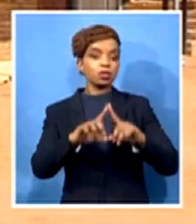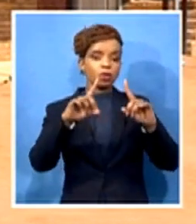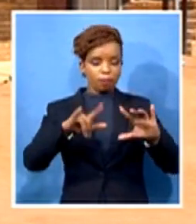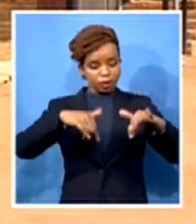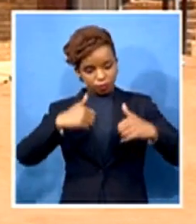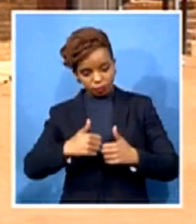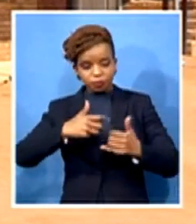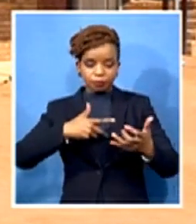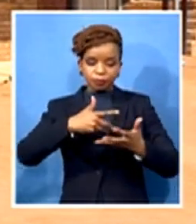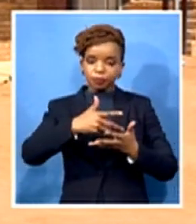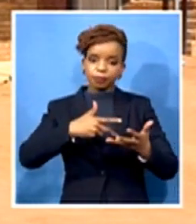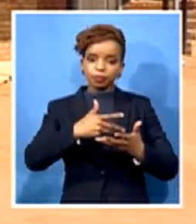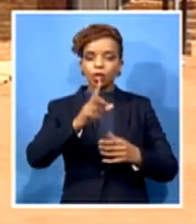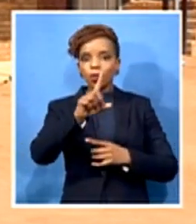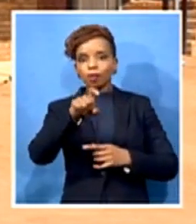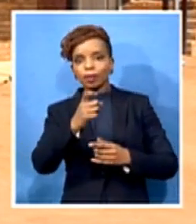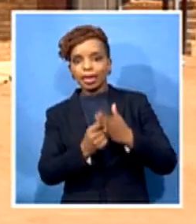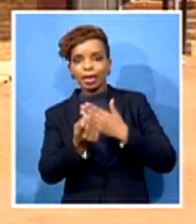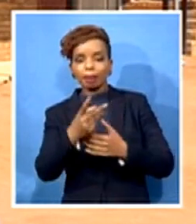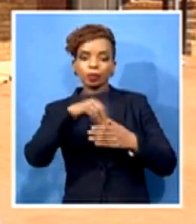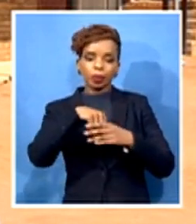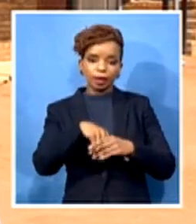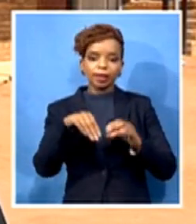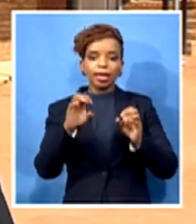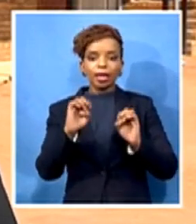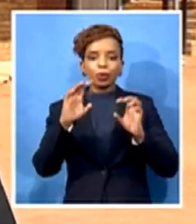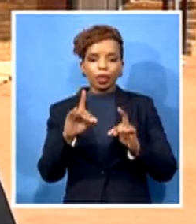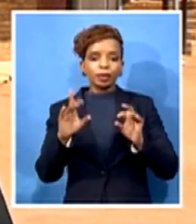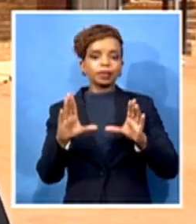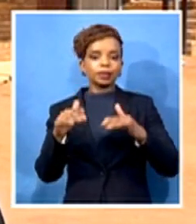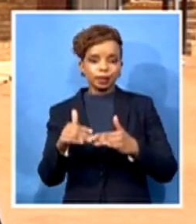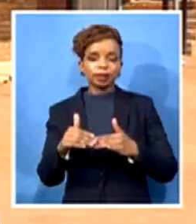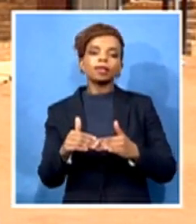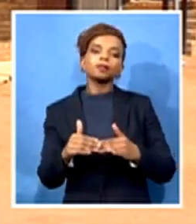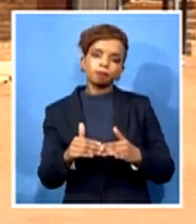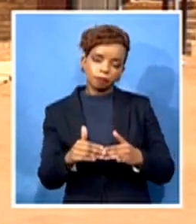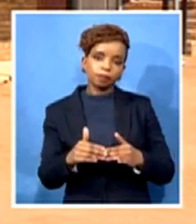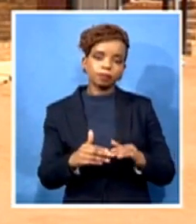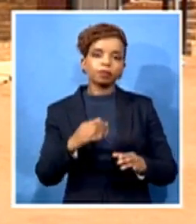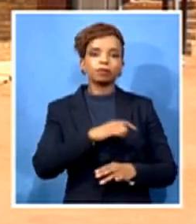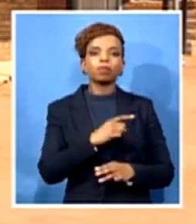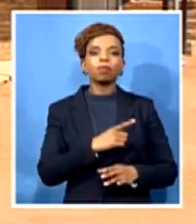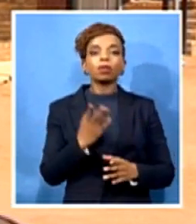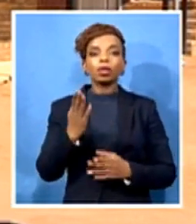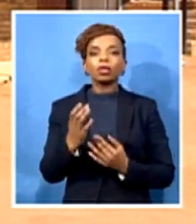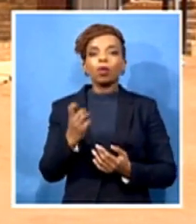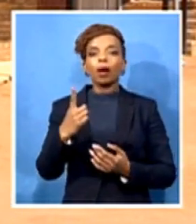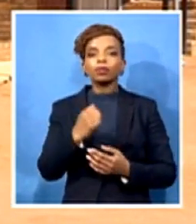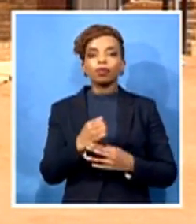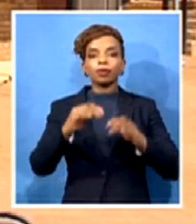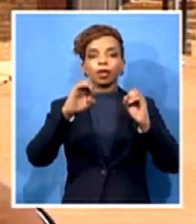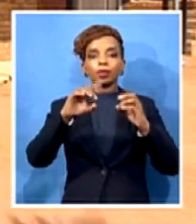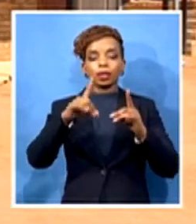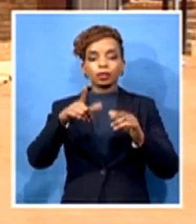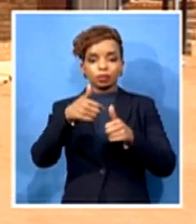sector, with COSAS obviously being one of the stakeholders within education in the country. But I think as well as saying